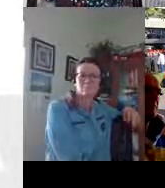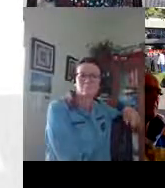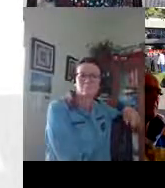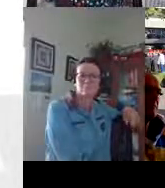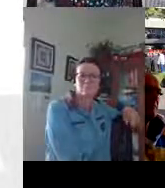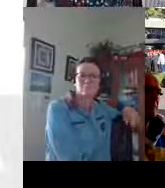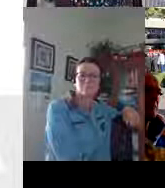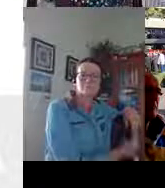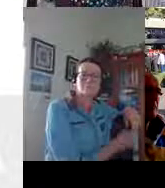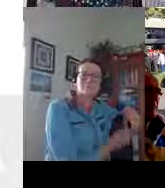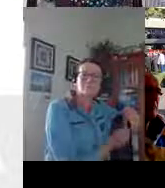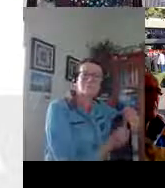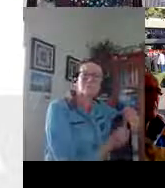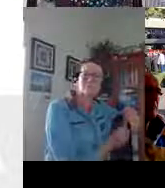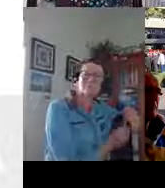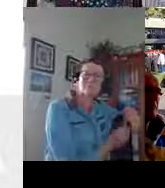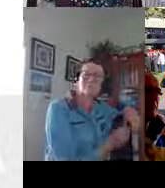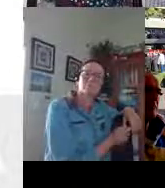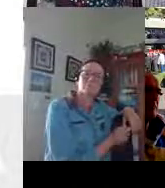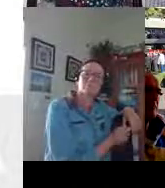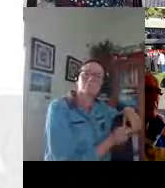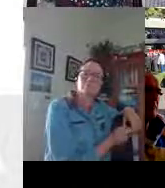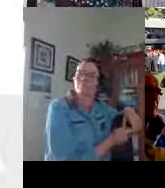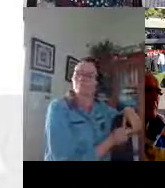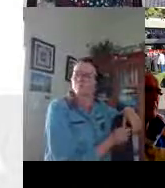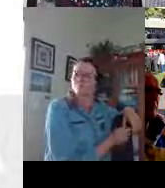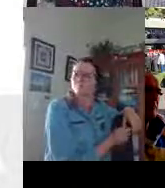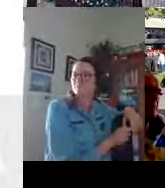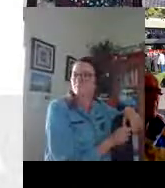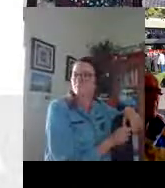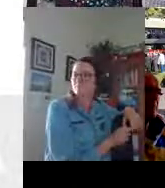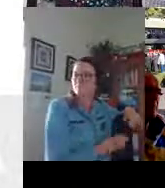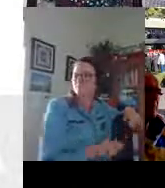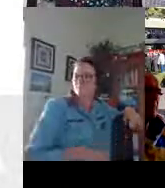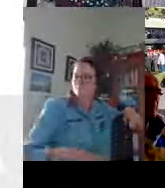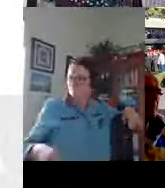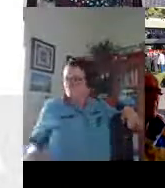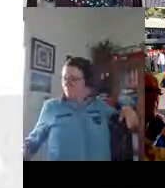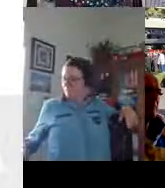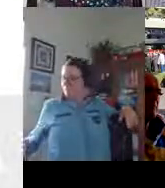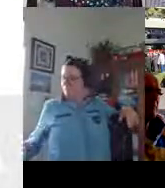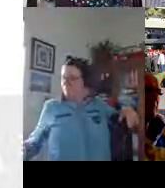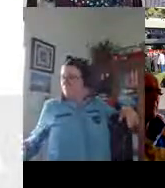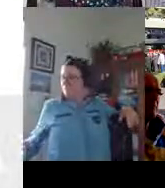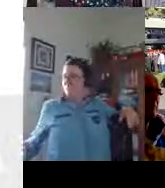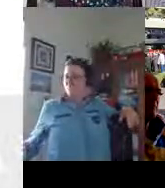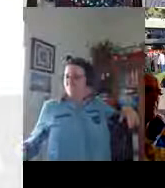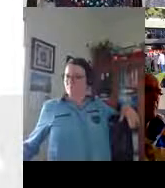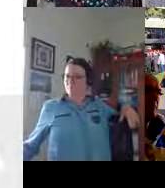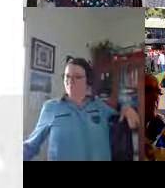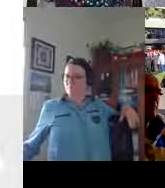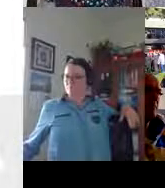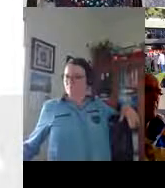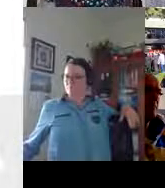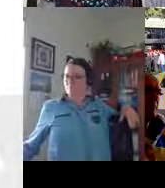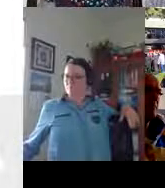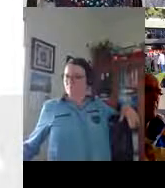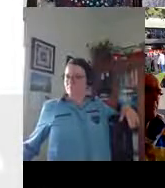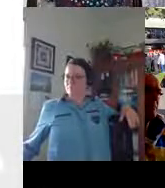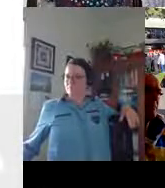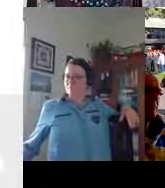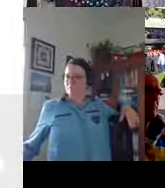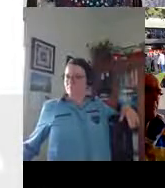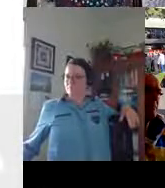means. So I just want to talk briefly about where's the dilemma with the energy dilemma sit with ag,